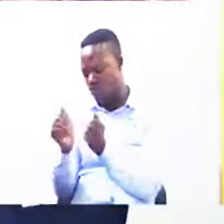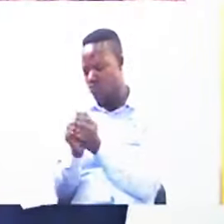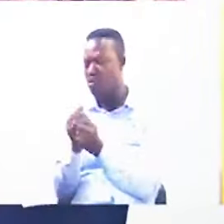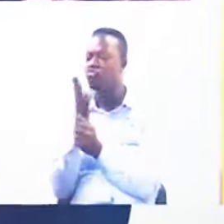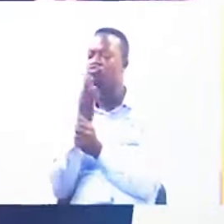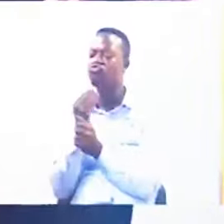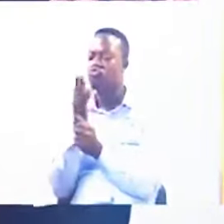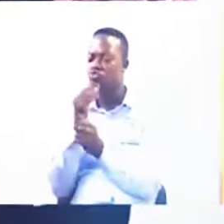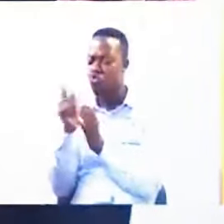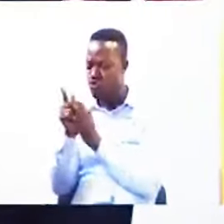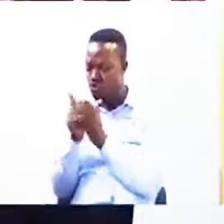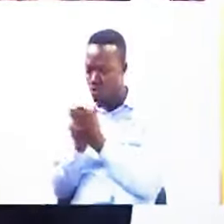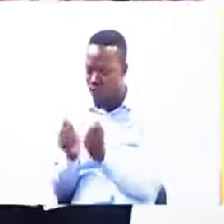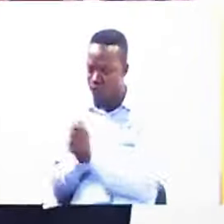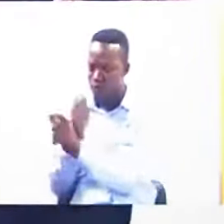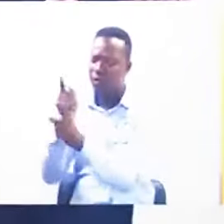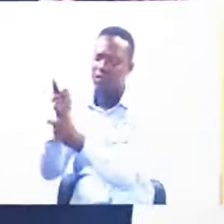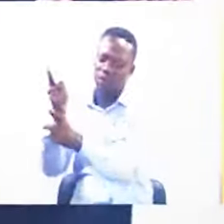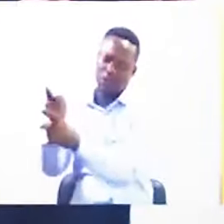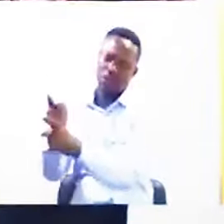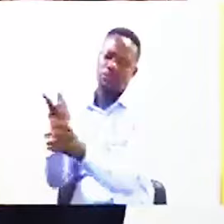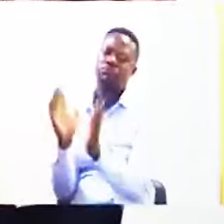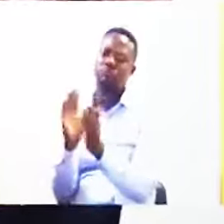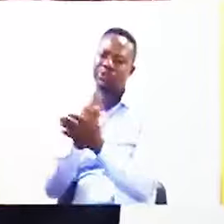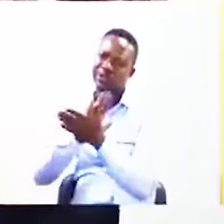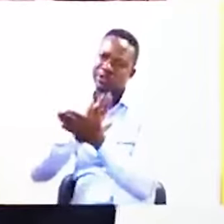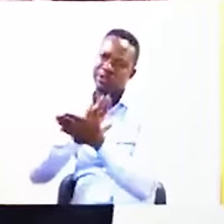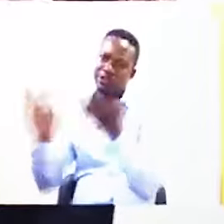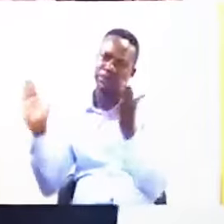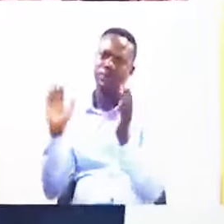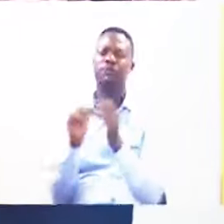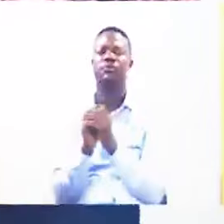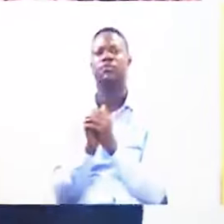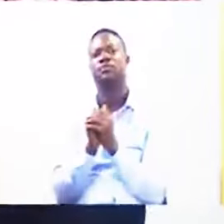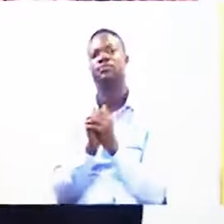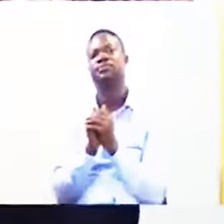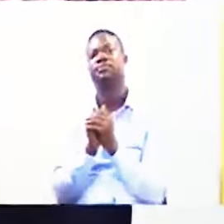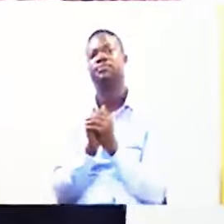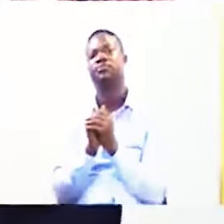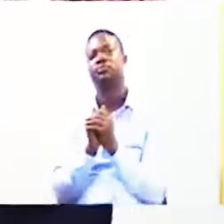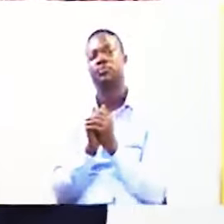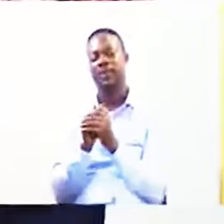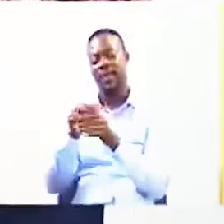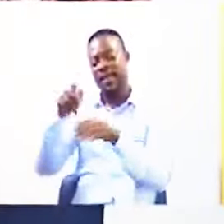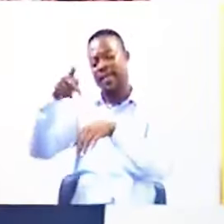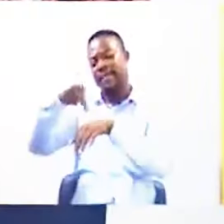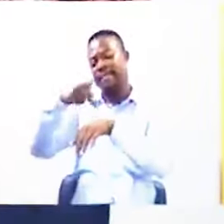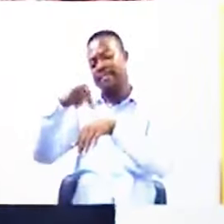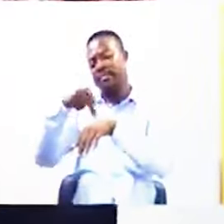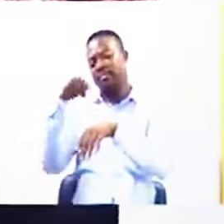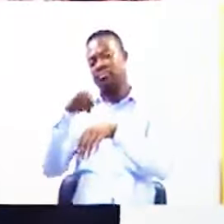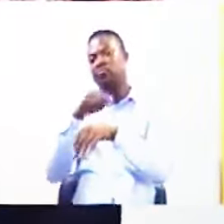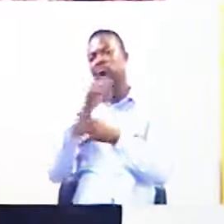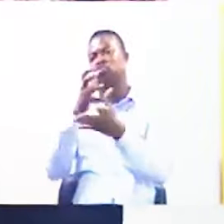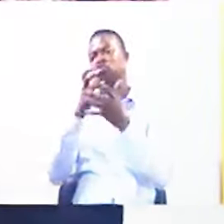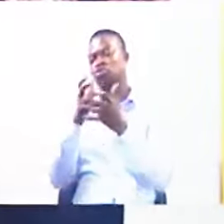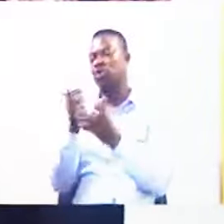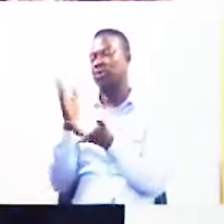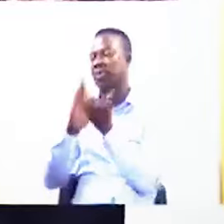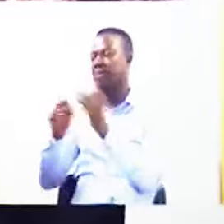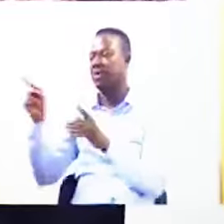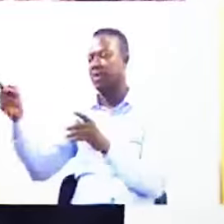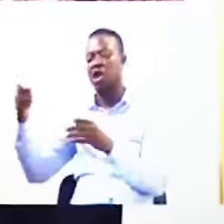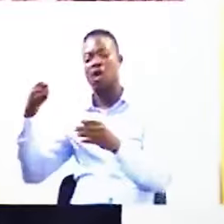no when did the end of the year when he had nam Yudafor Maraso and Anua. And probably Peter, not wanting to be